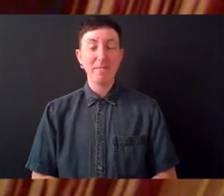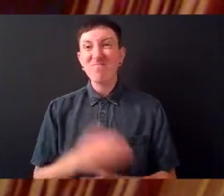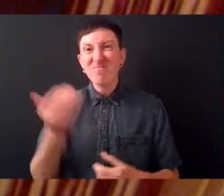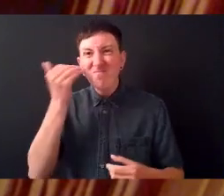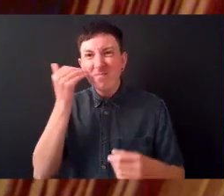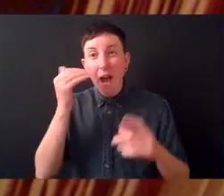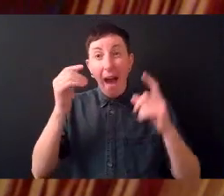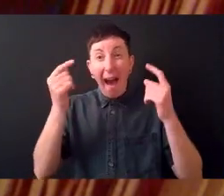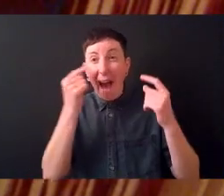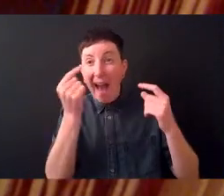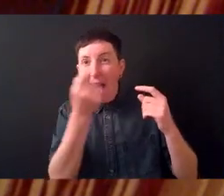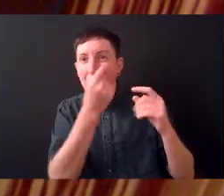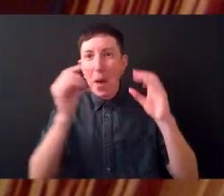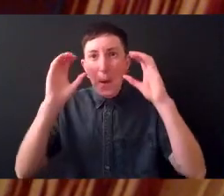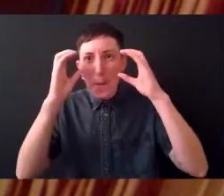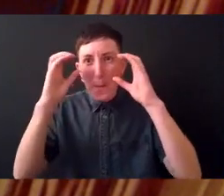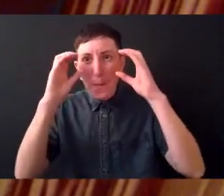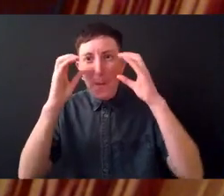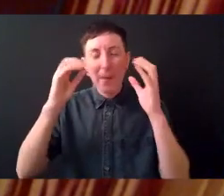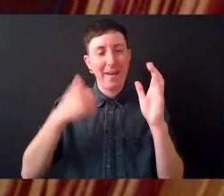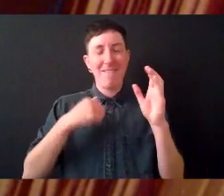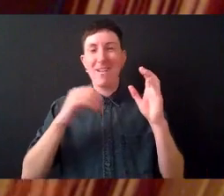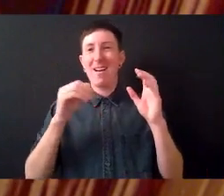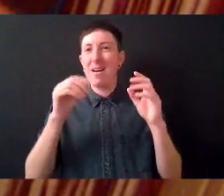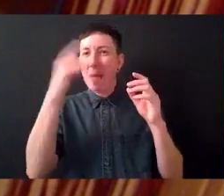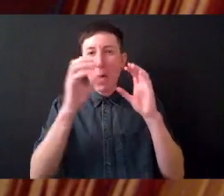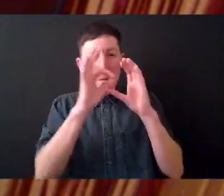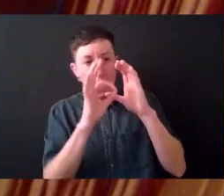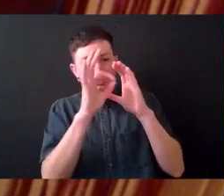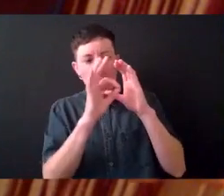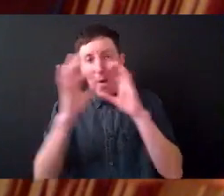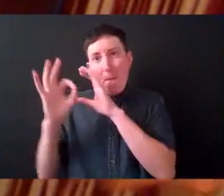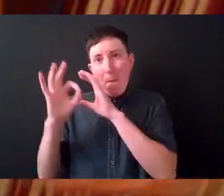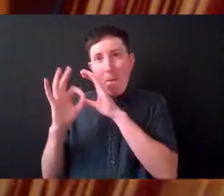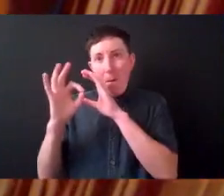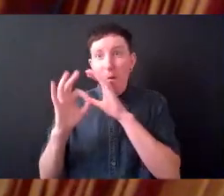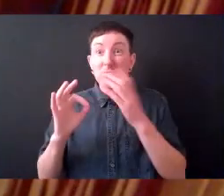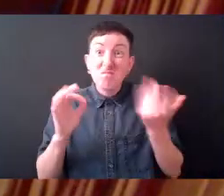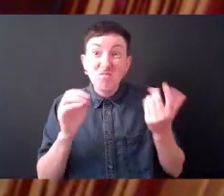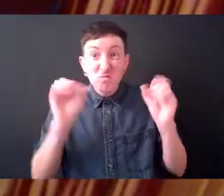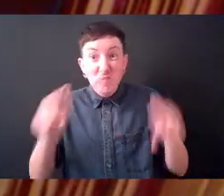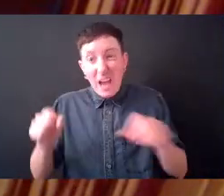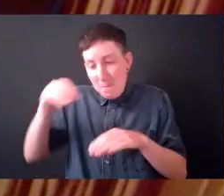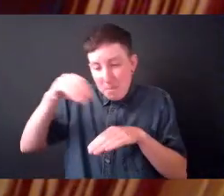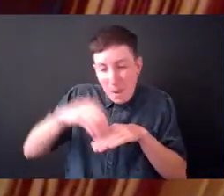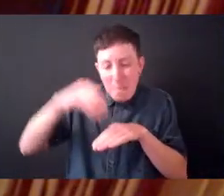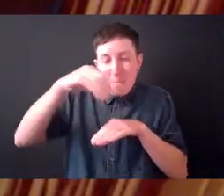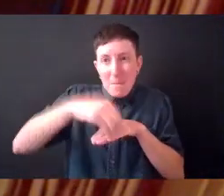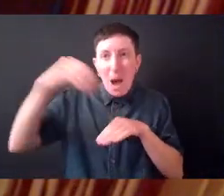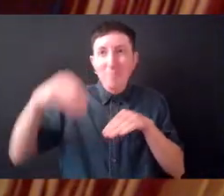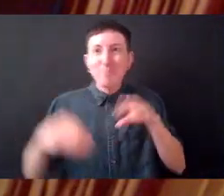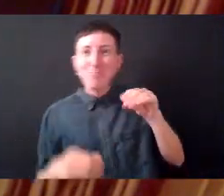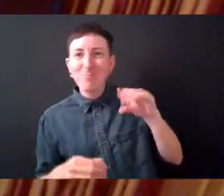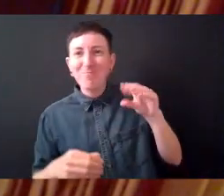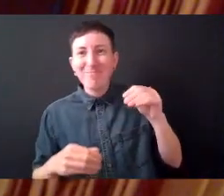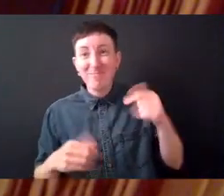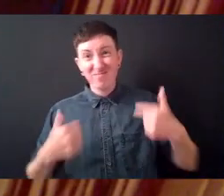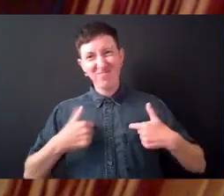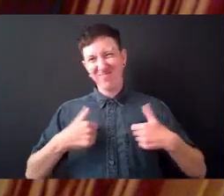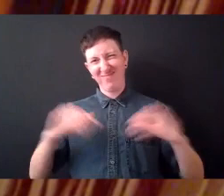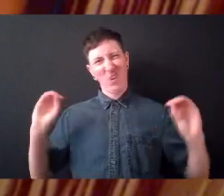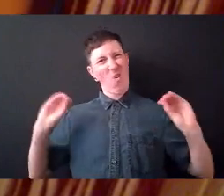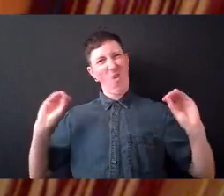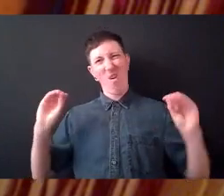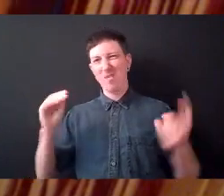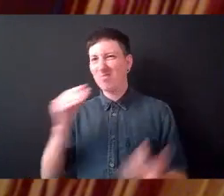house, you can use those and pop them right there and there, and you're finished. But I don't have any googly eyes personally in